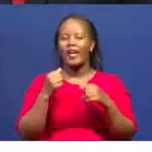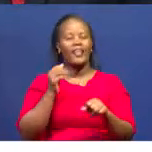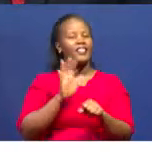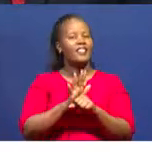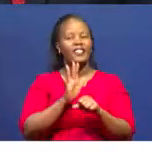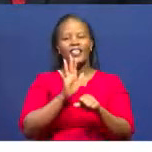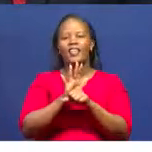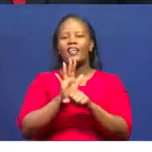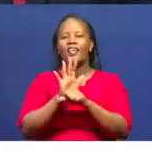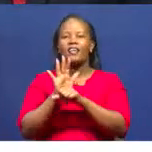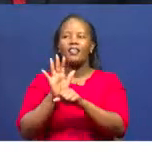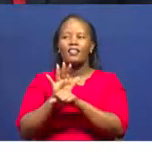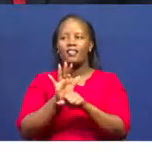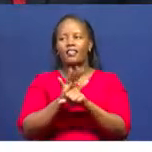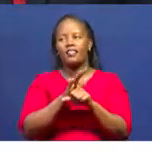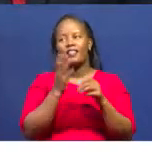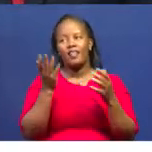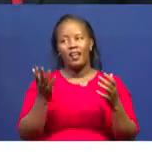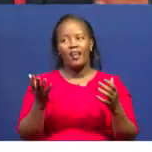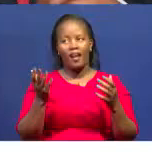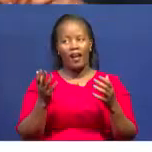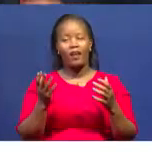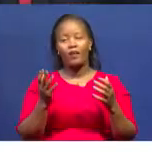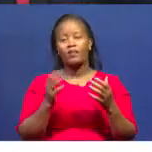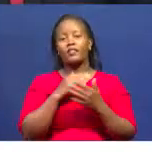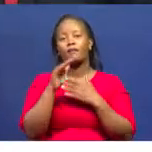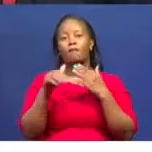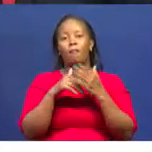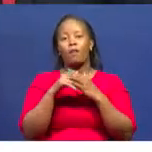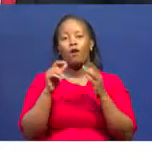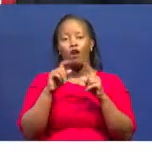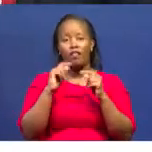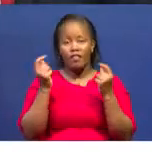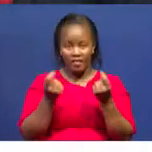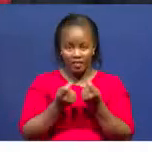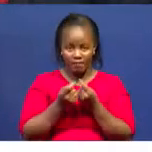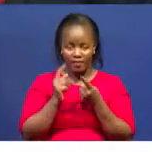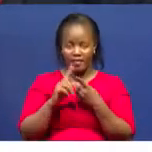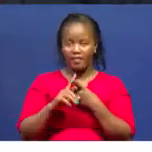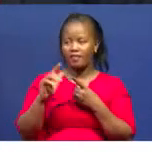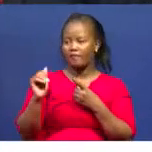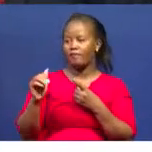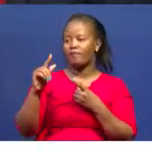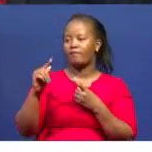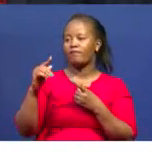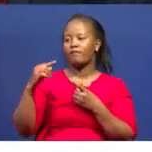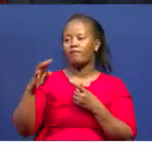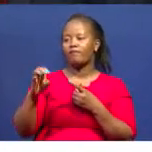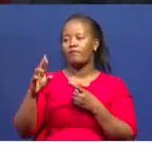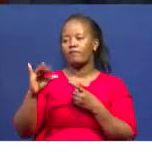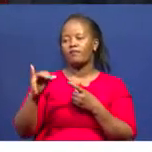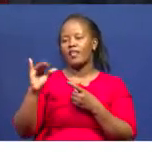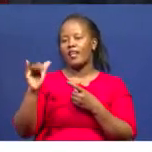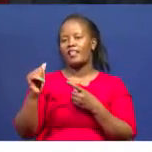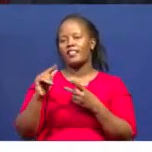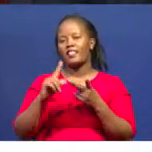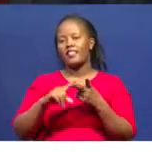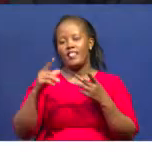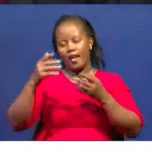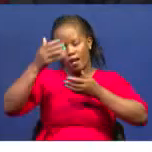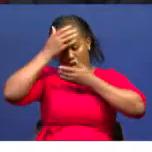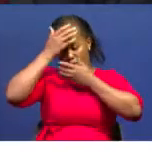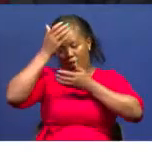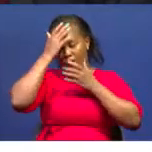the clinics. All those teams that came, Algeria, Morocco, were doing a lot of work with